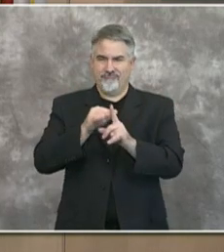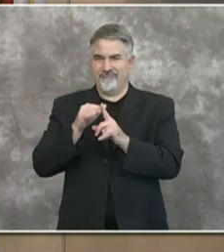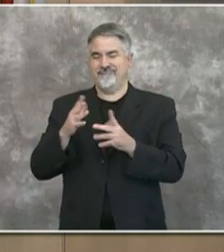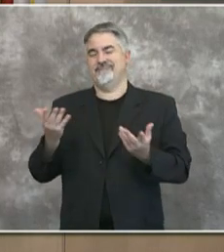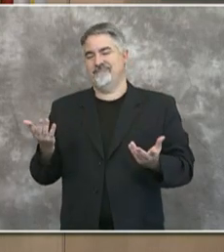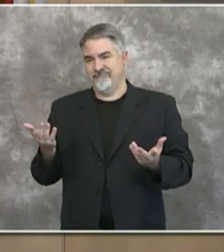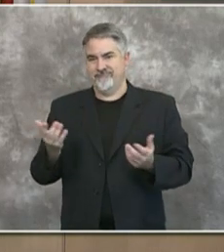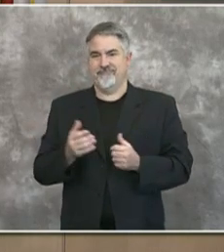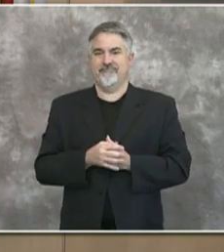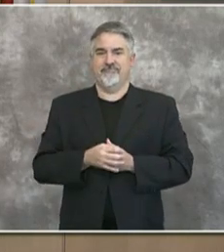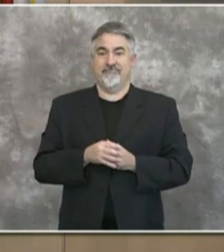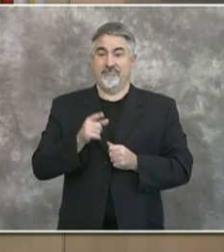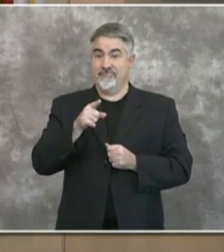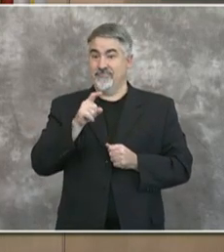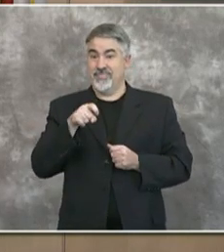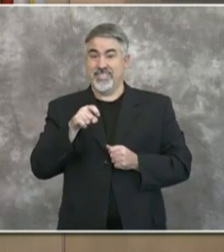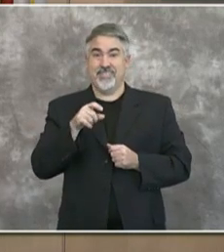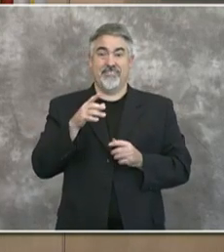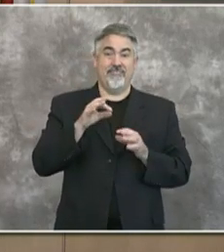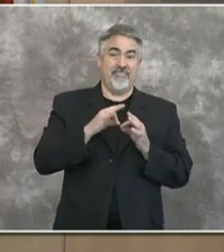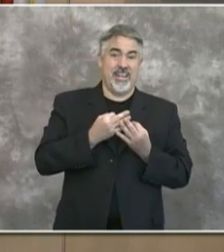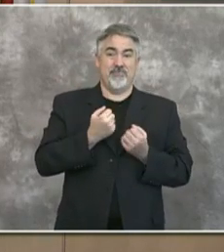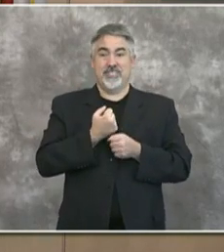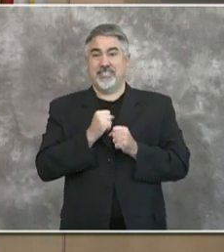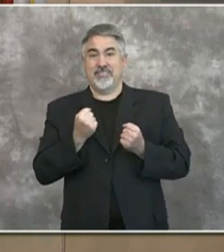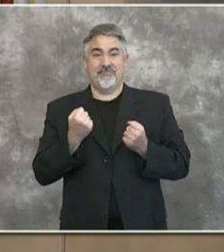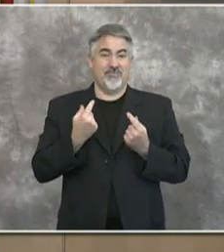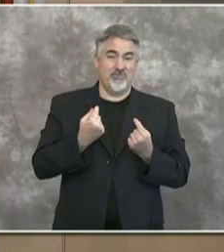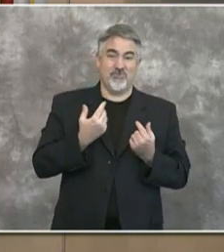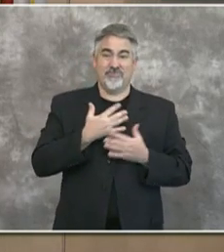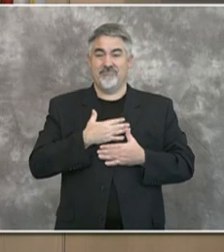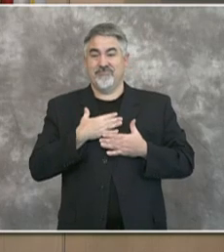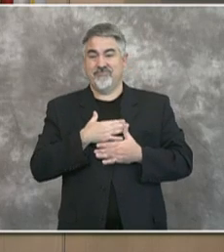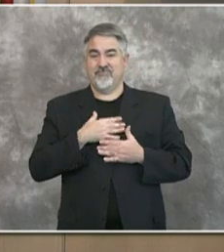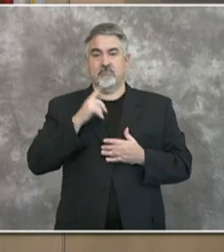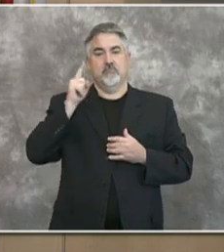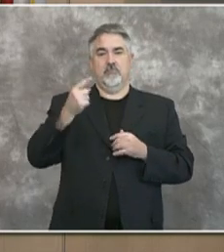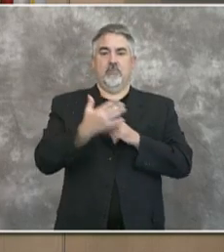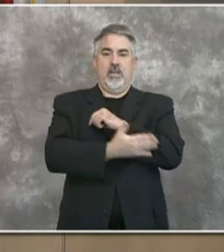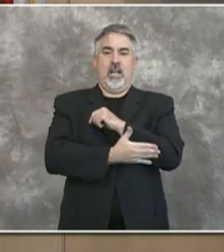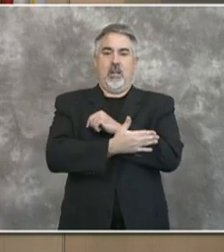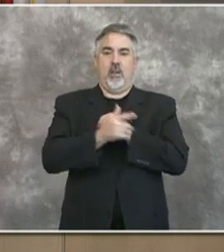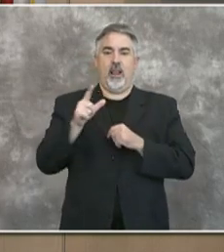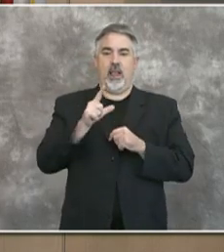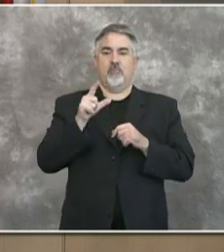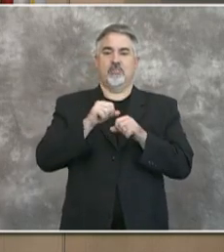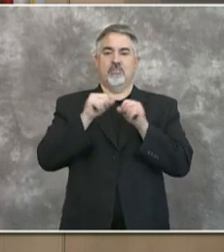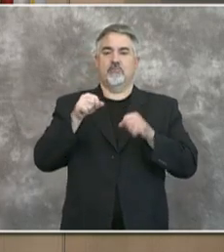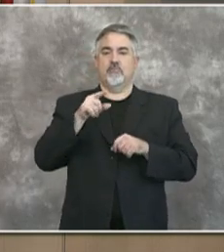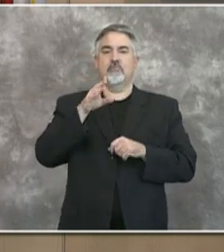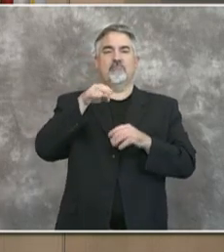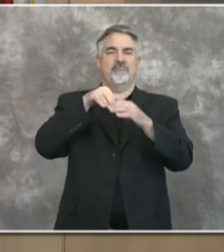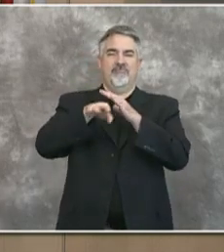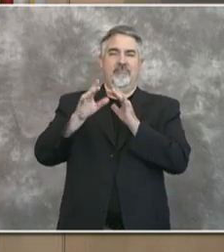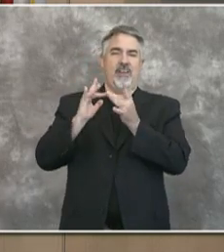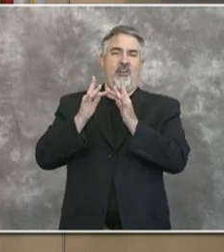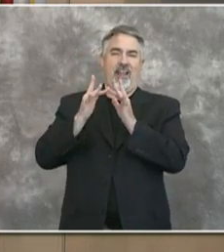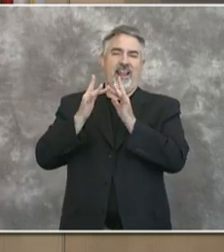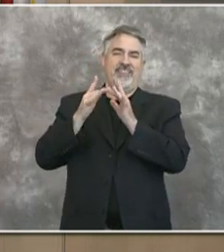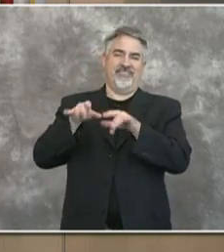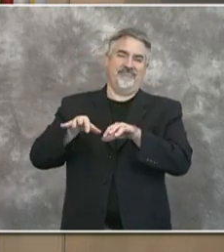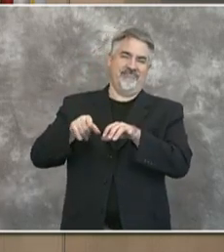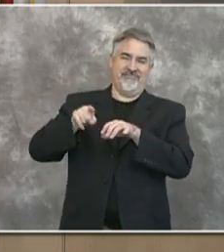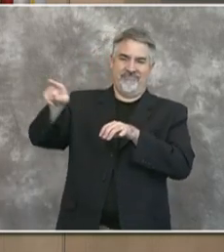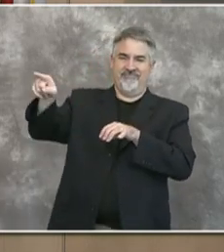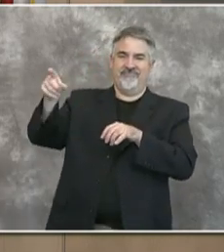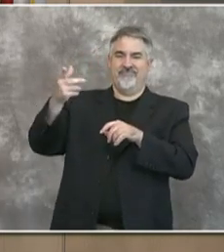you need to keep your family entertained, the county library system is providing digital resources including ebooks,